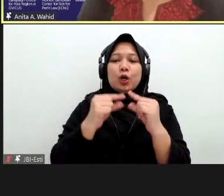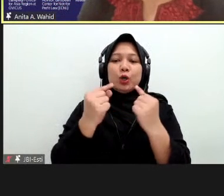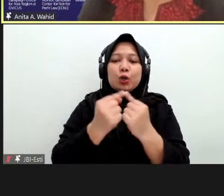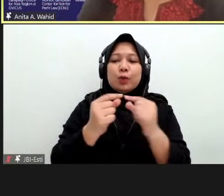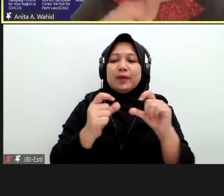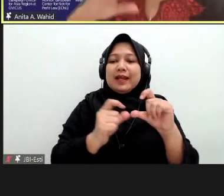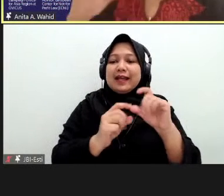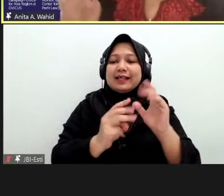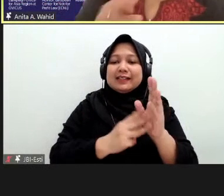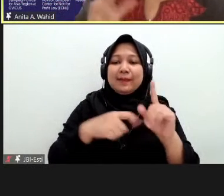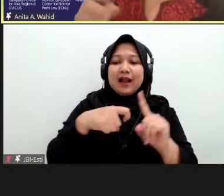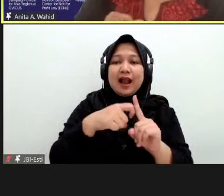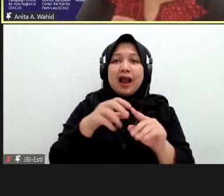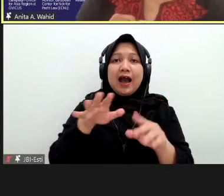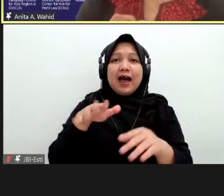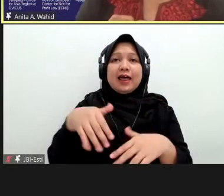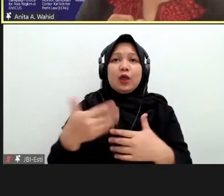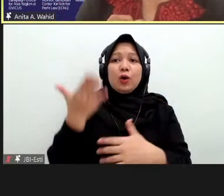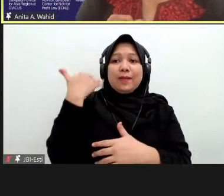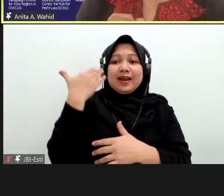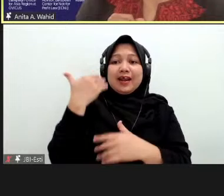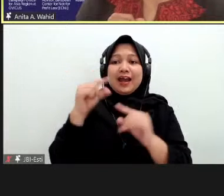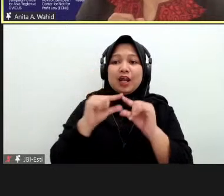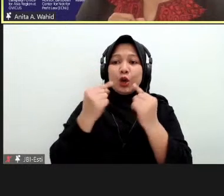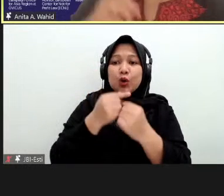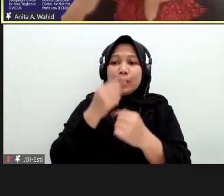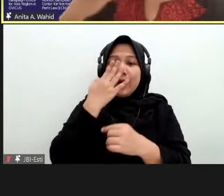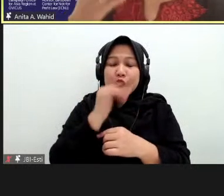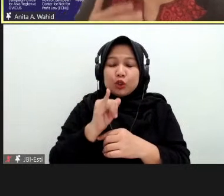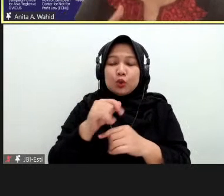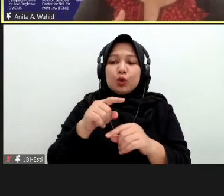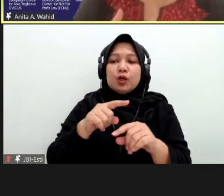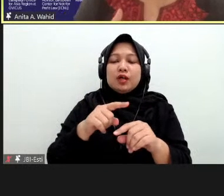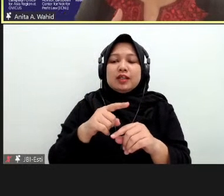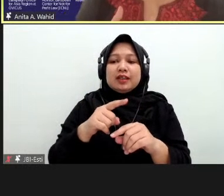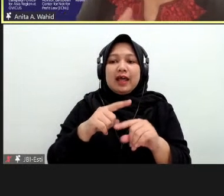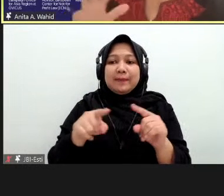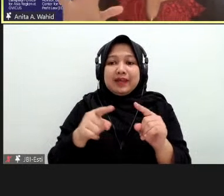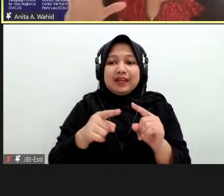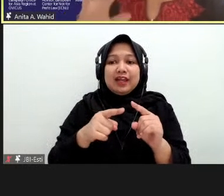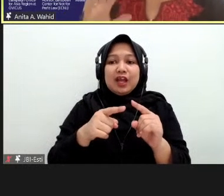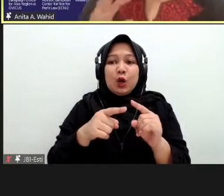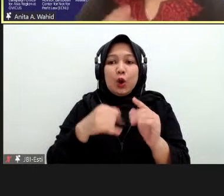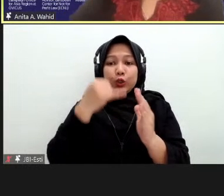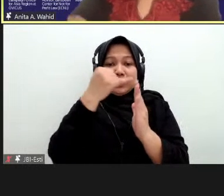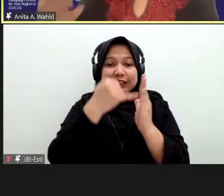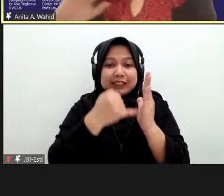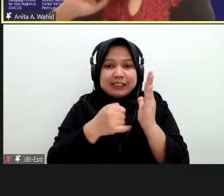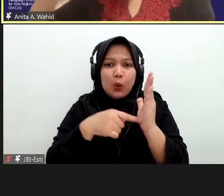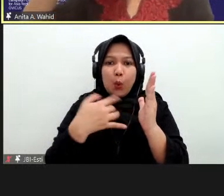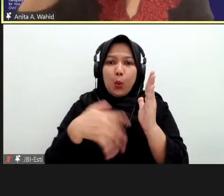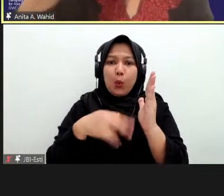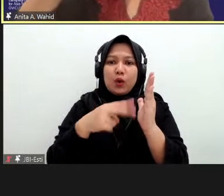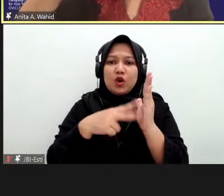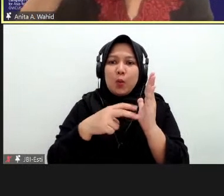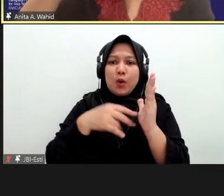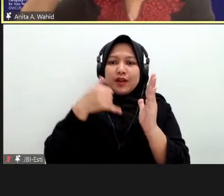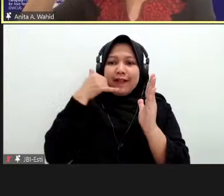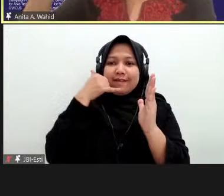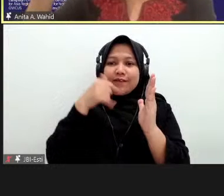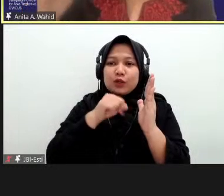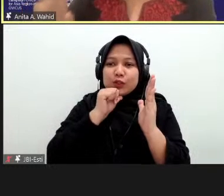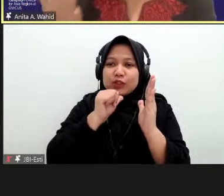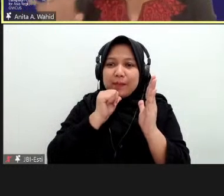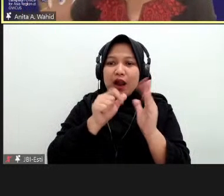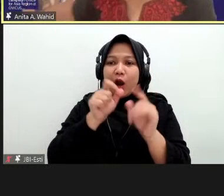group. It's also showed. Actually, there's a news about it. When we check the phone number, exactly a